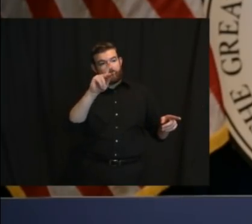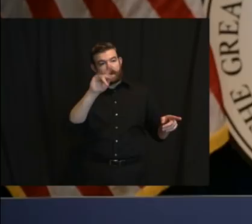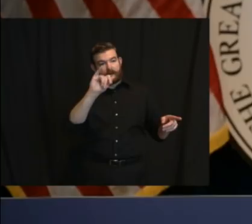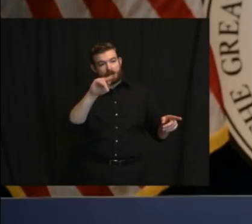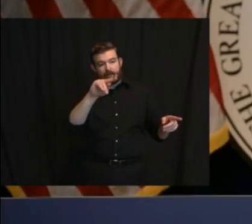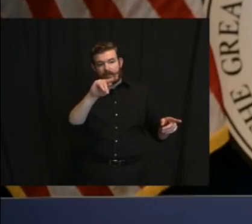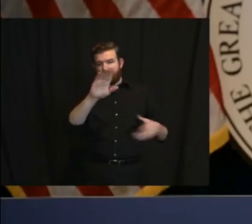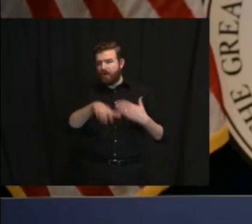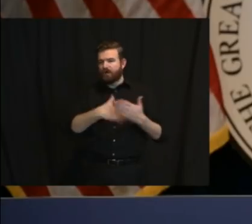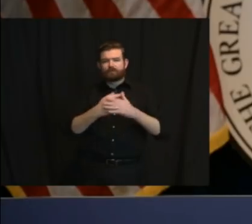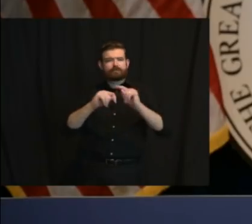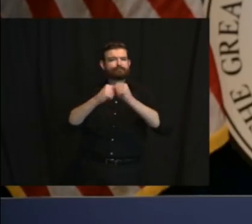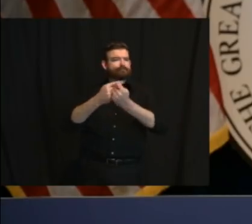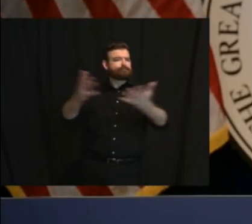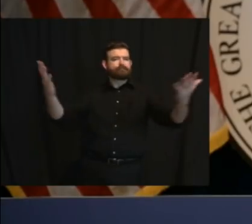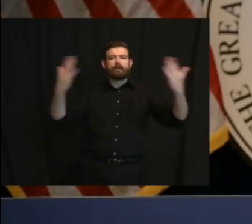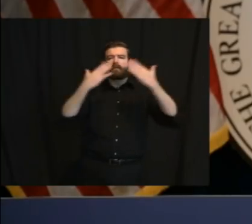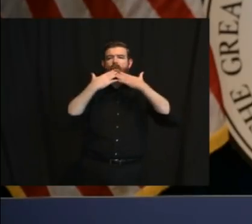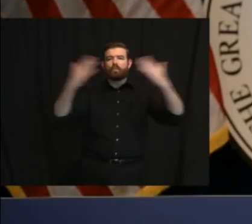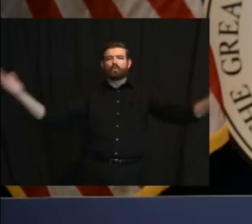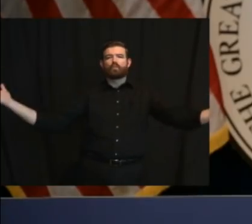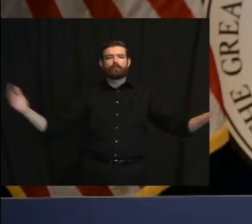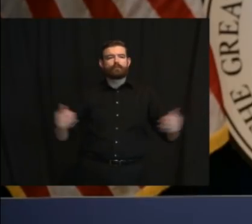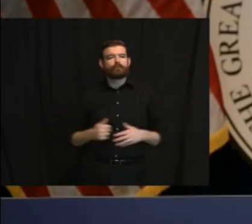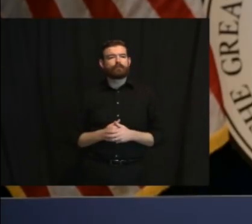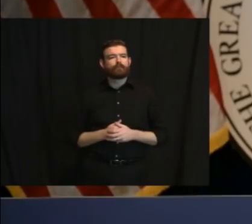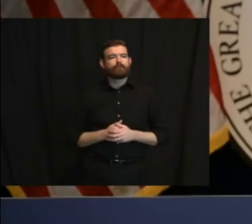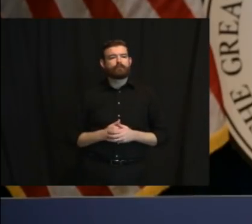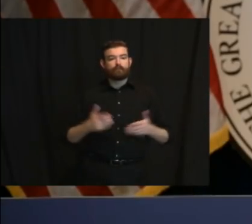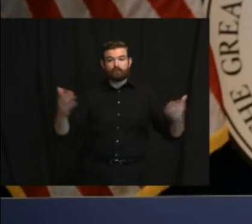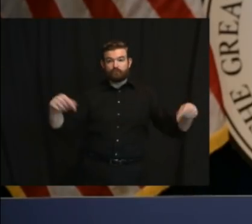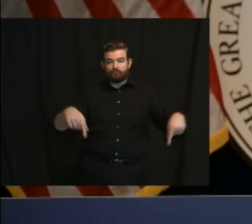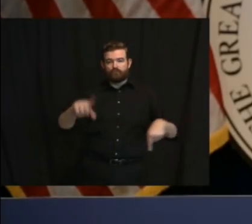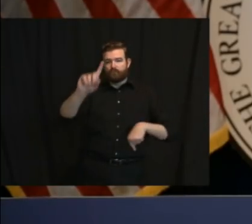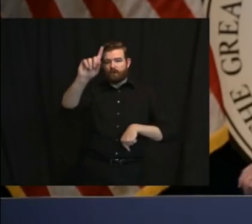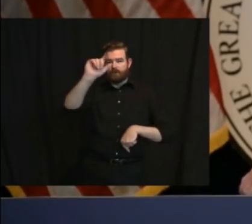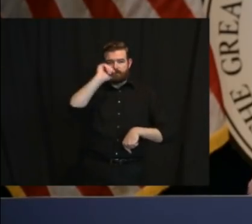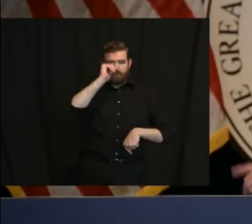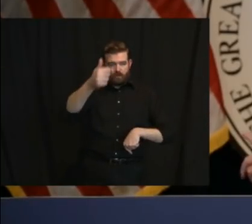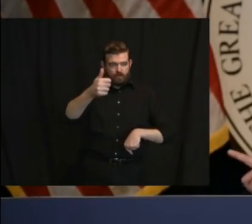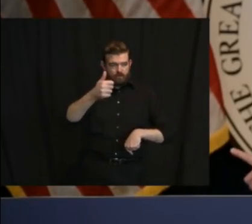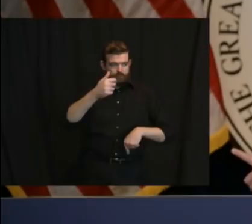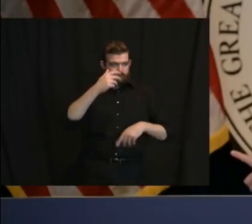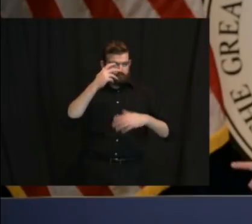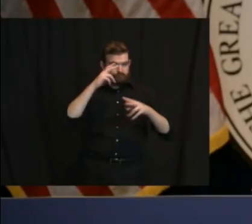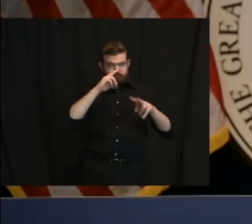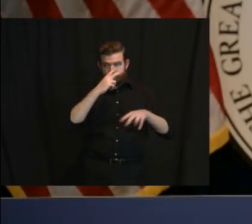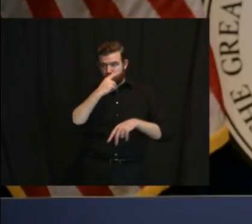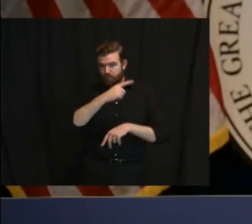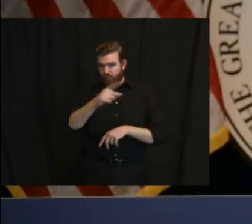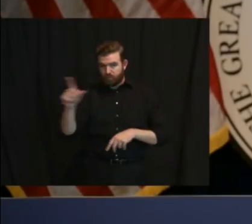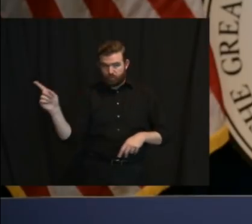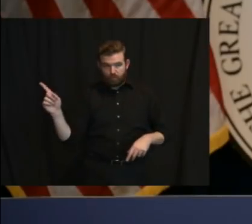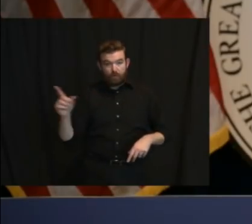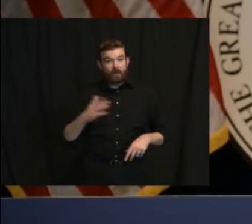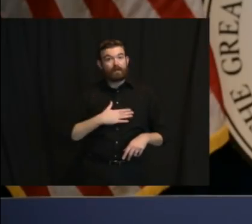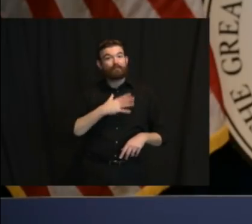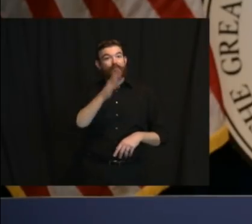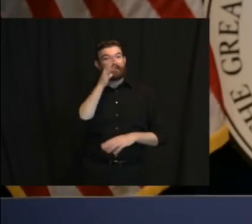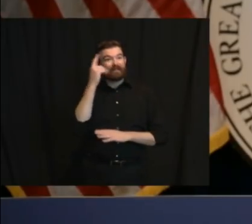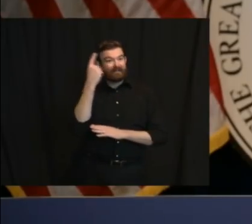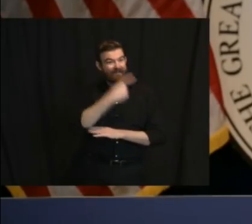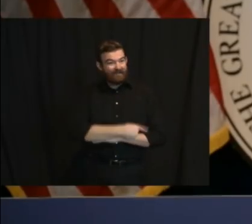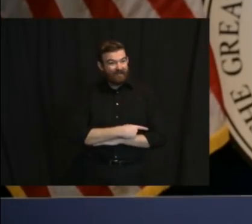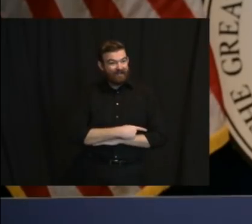1 o'clock tomorrow. Look forward to seeing you then. Happy Mother's Day to everybody who may not be tuning in tomorrow. Judy, thank you